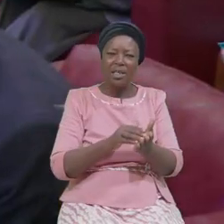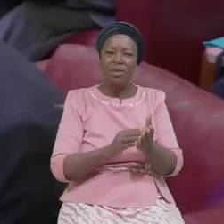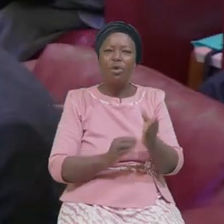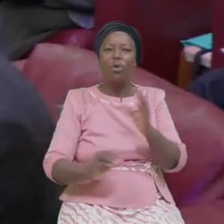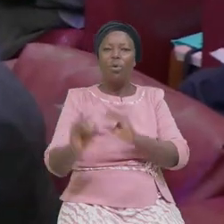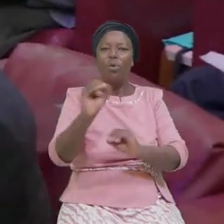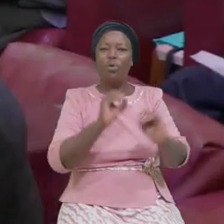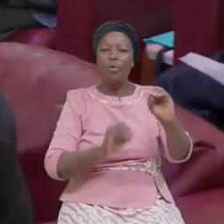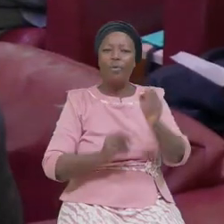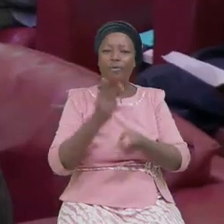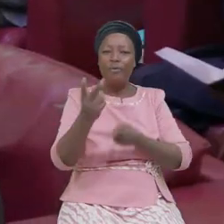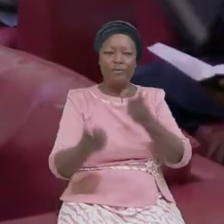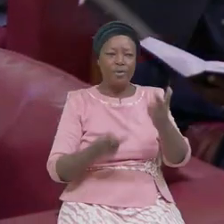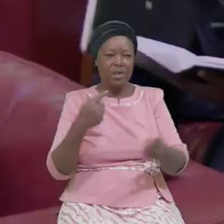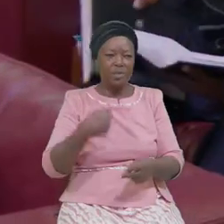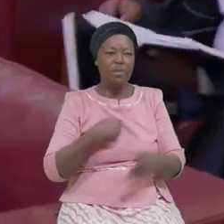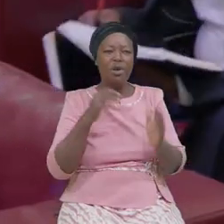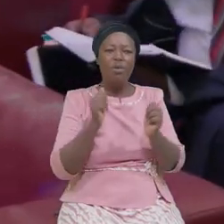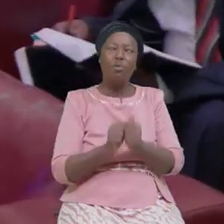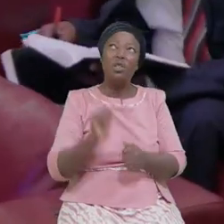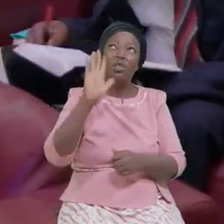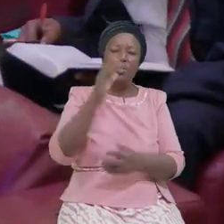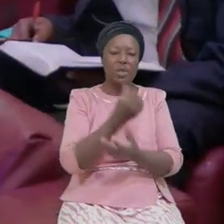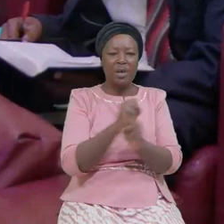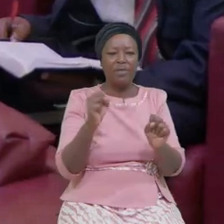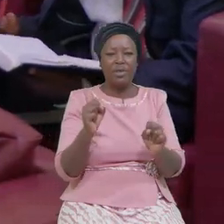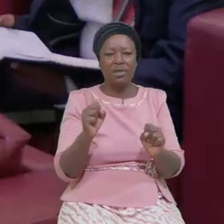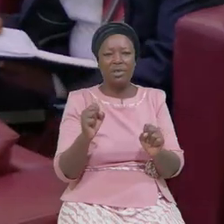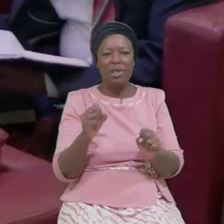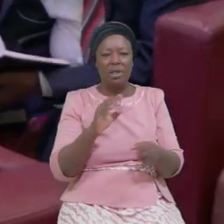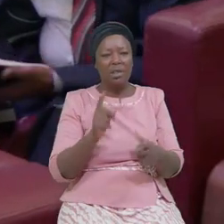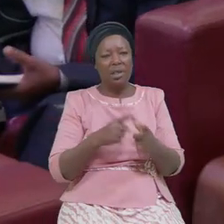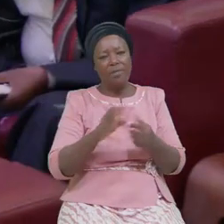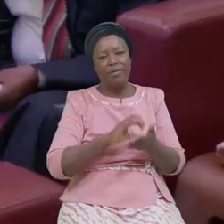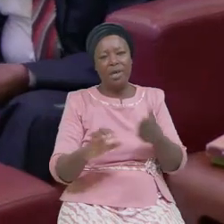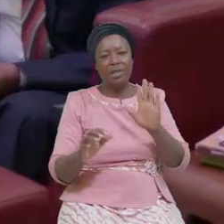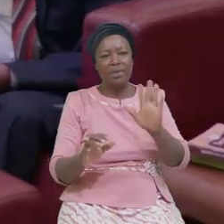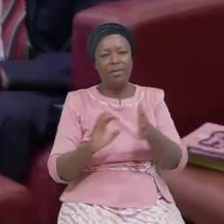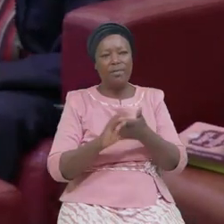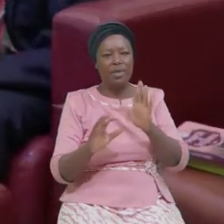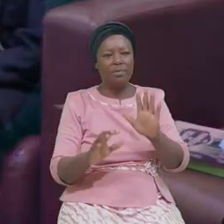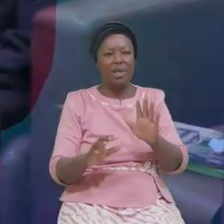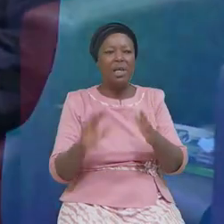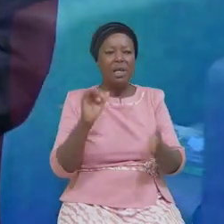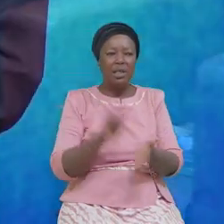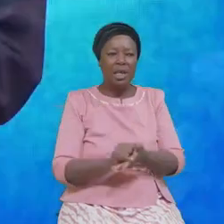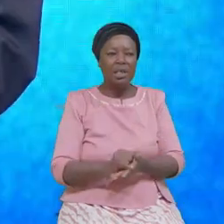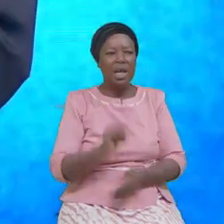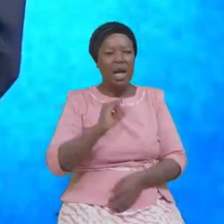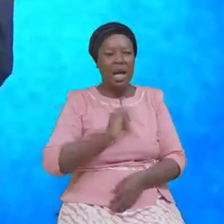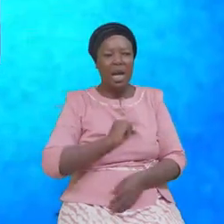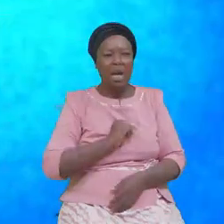Oh, visit me with thy salvation. And then in verse 5, that I may see